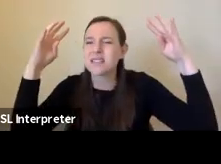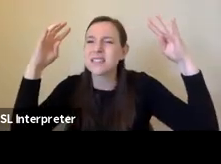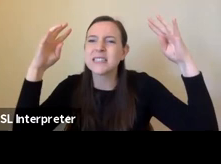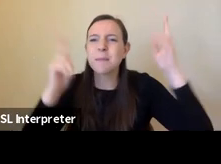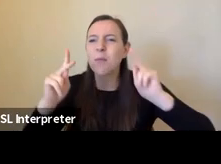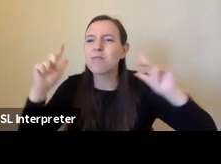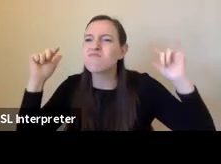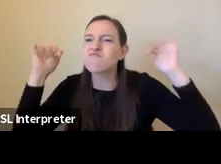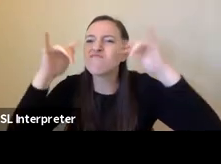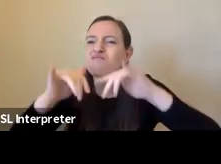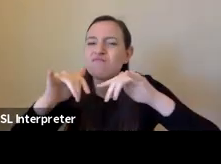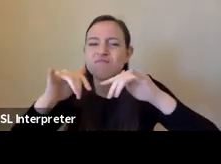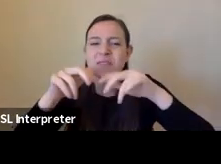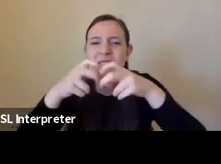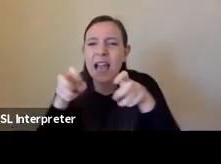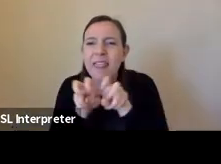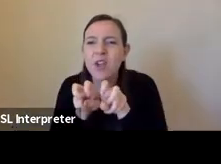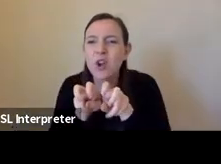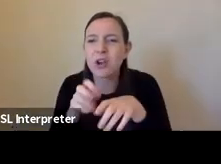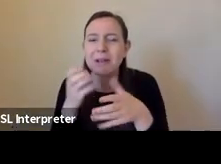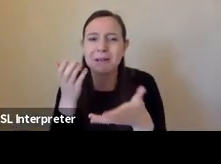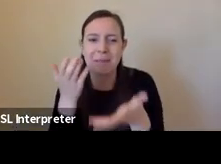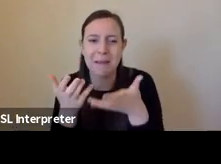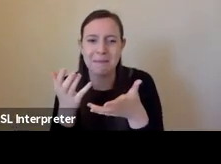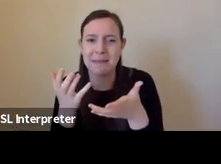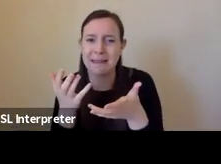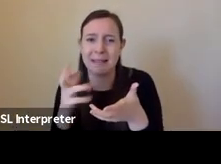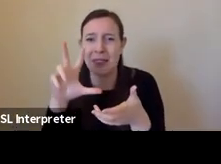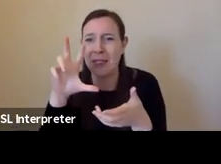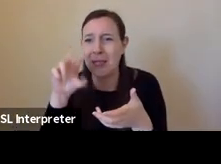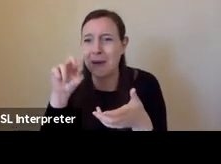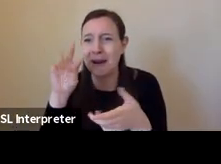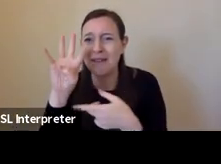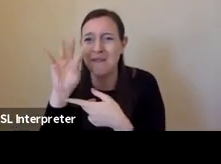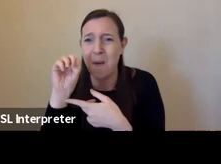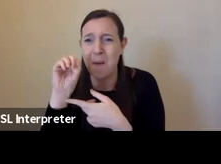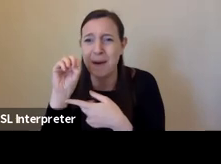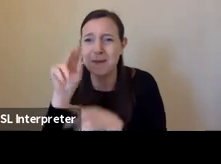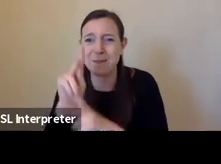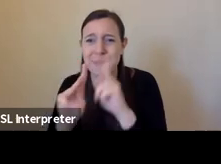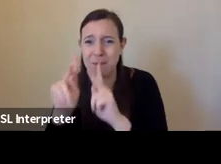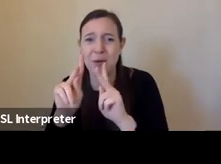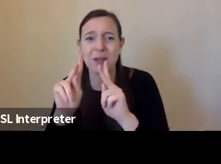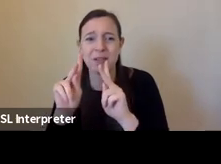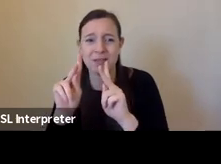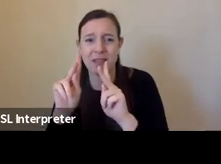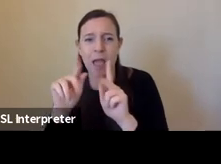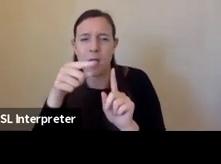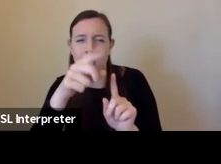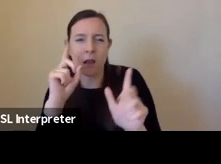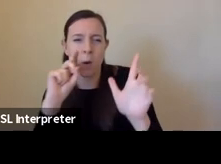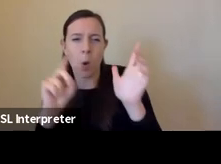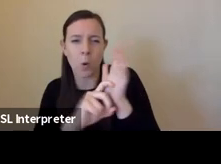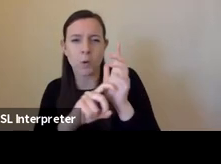so it's enough to fit, oh goodness, maybe 30, 40 people under there. And underneath the covered one, that's our sleeping quarters.